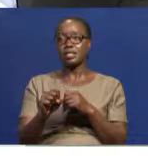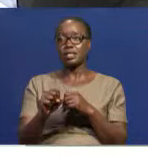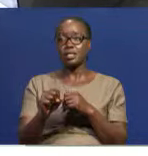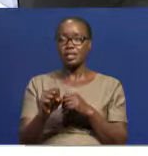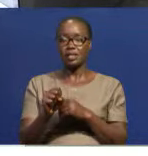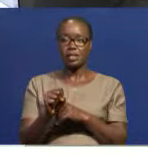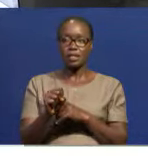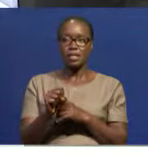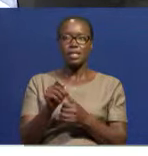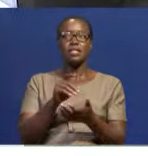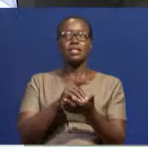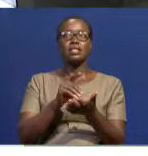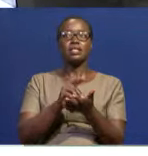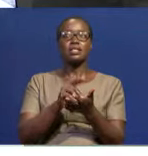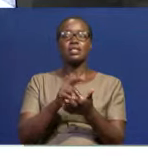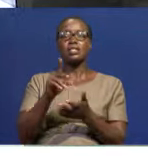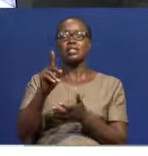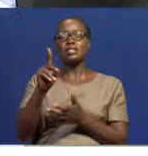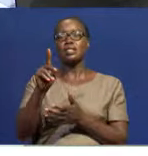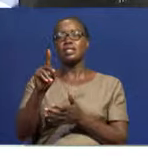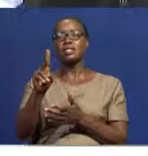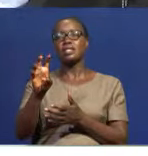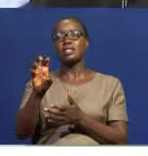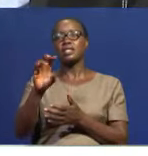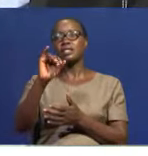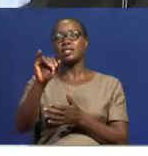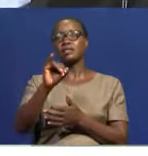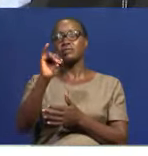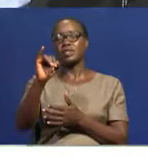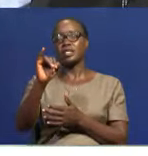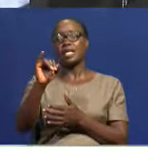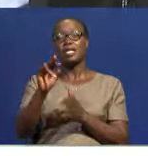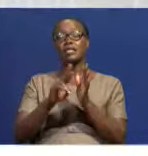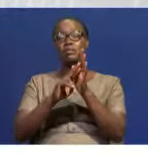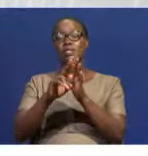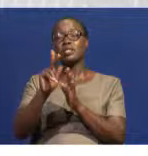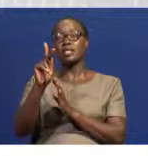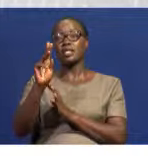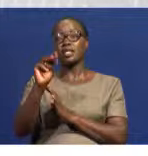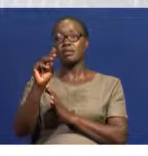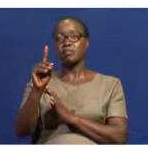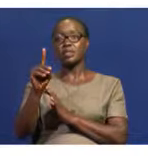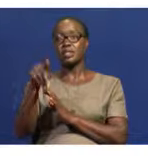General Dr Davji Atelah represented KMPDU.